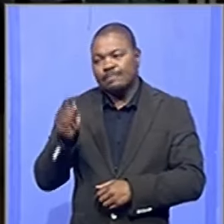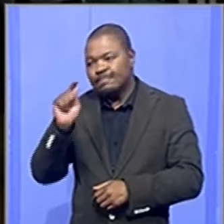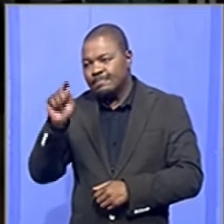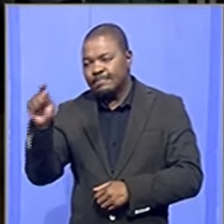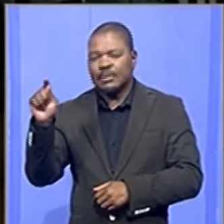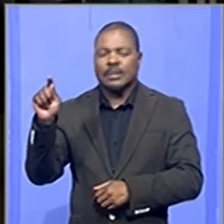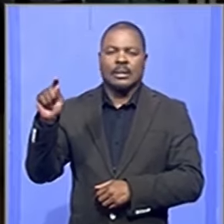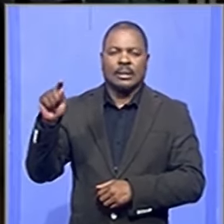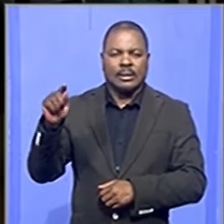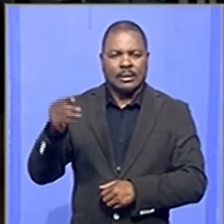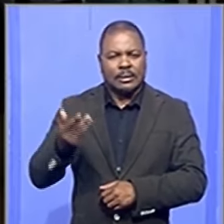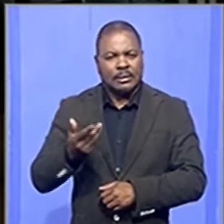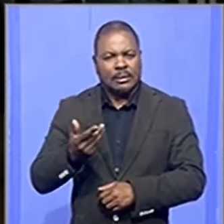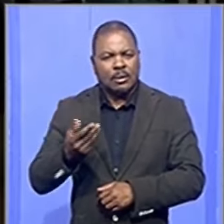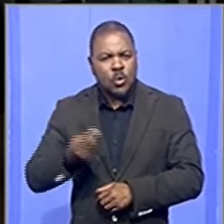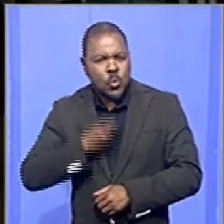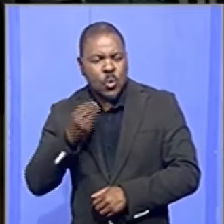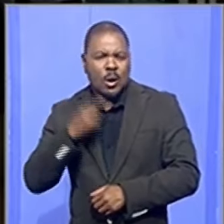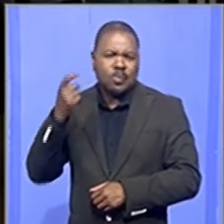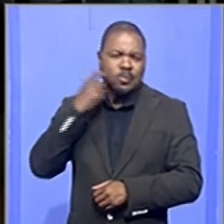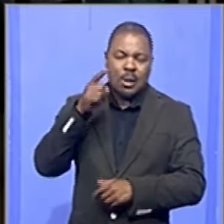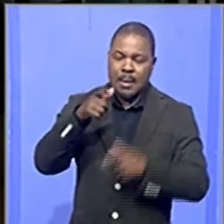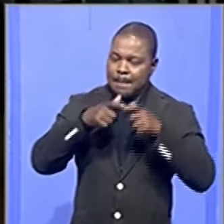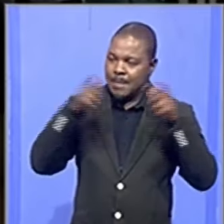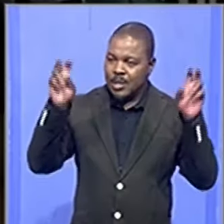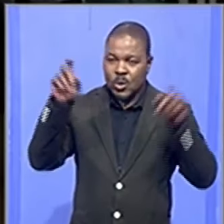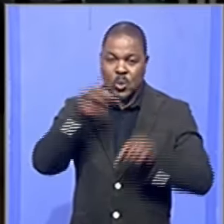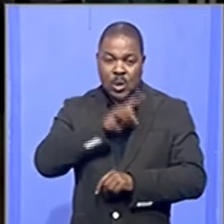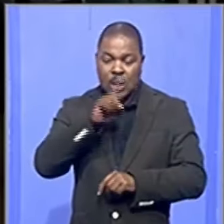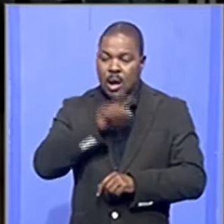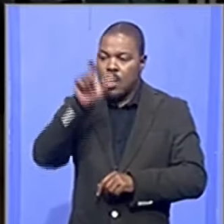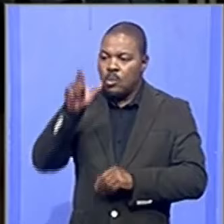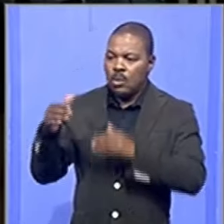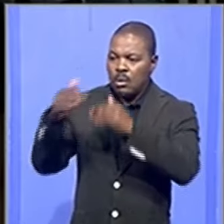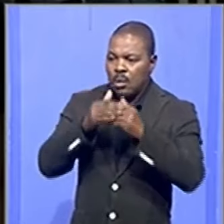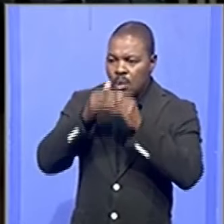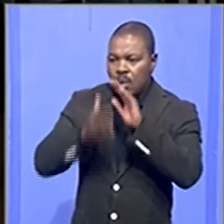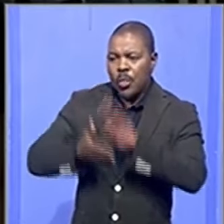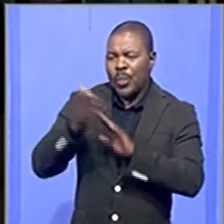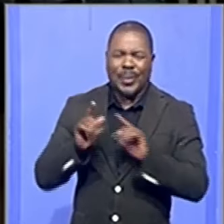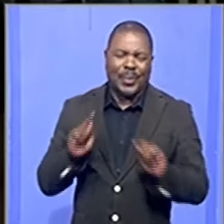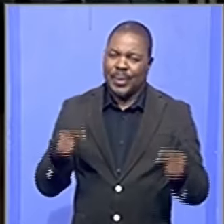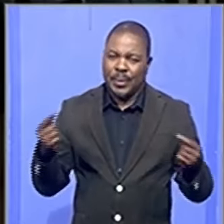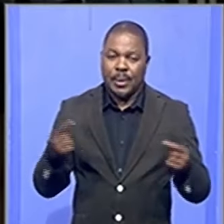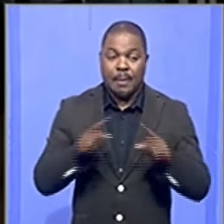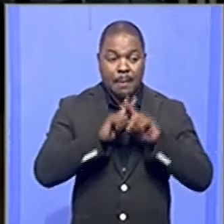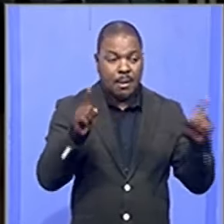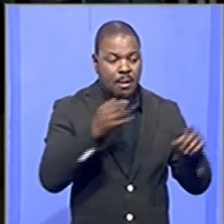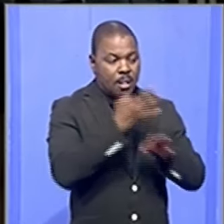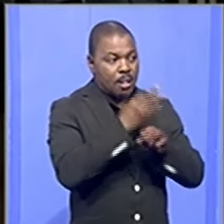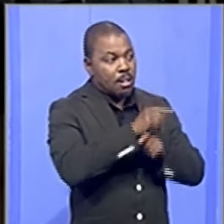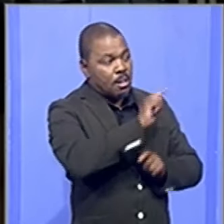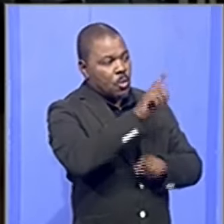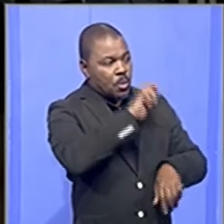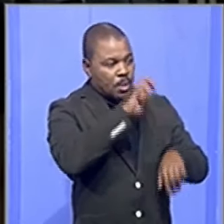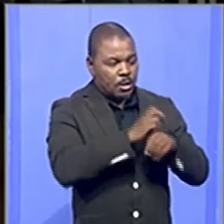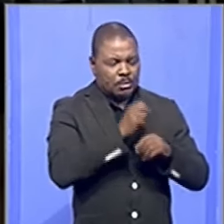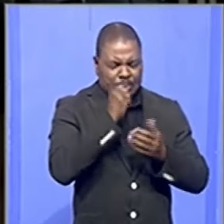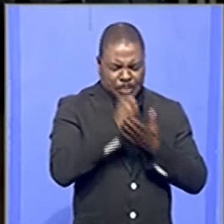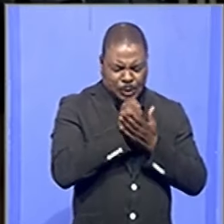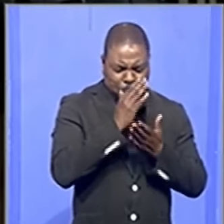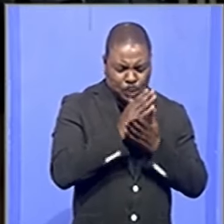taba kudu ka ge motho e se kgomo a sa ešo empa rena bjalo ka batswadi a re netefatšeng gore